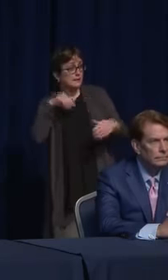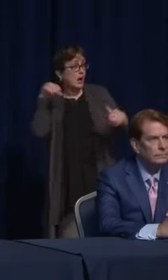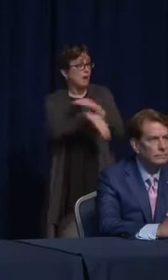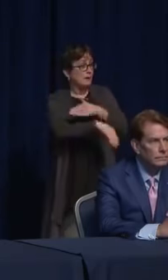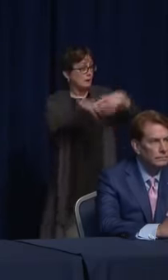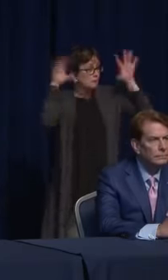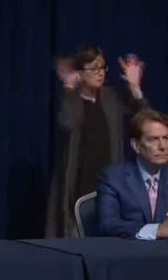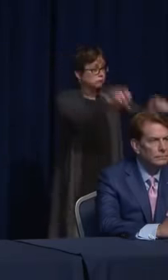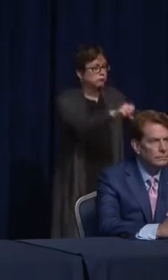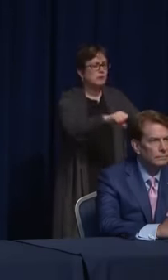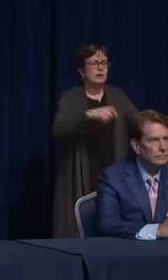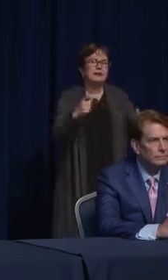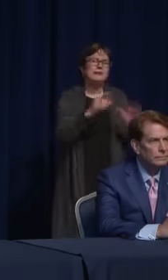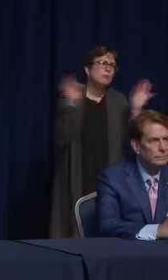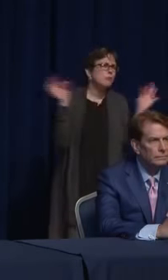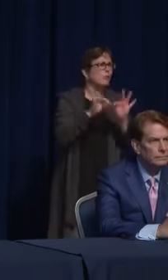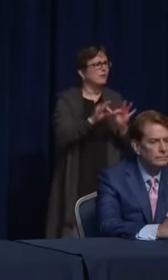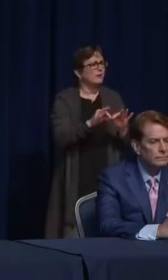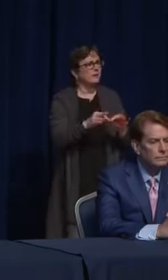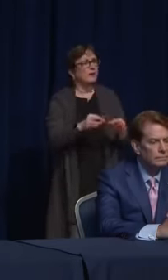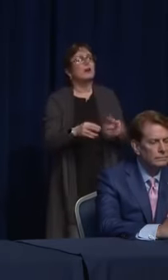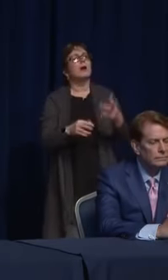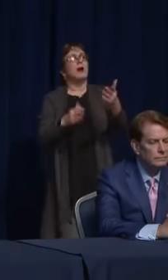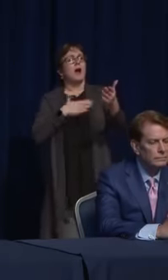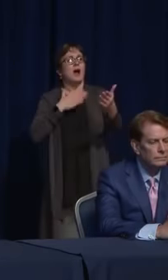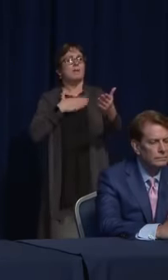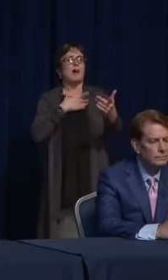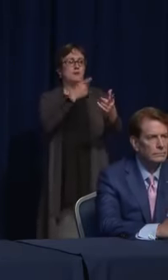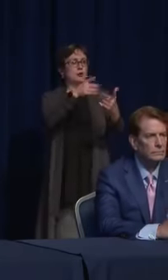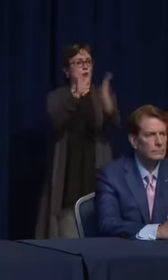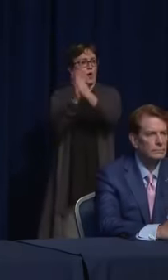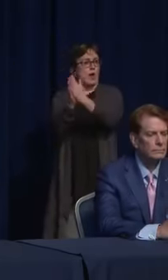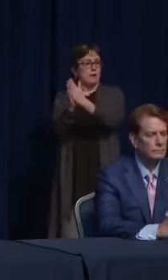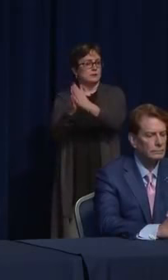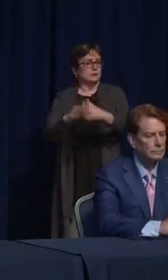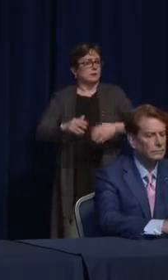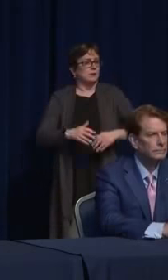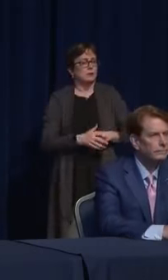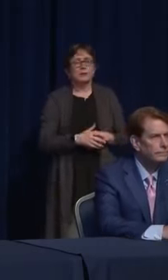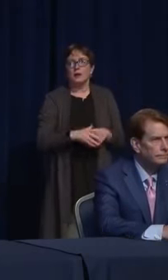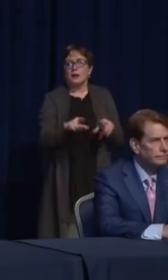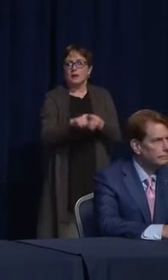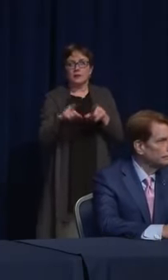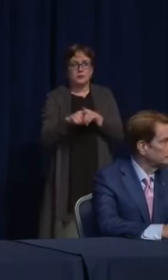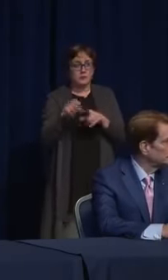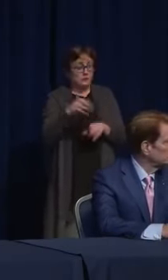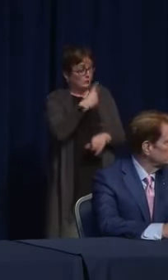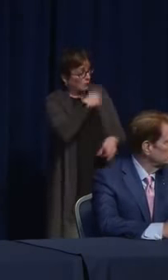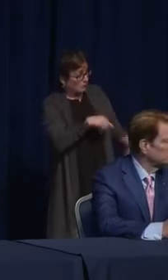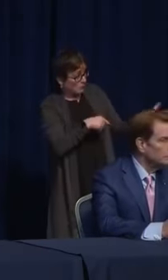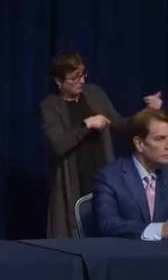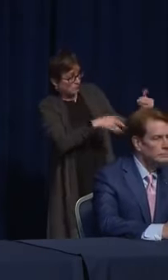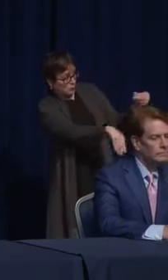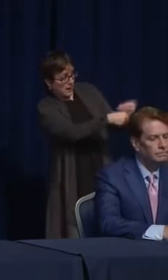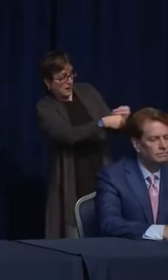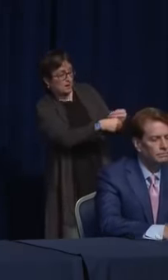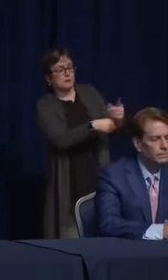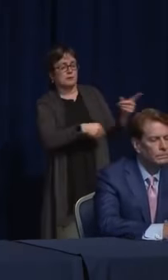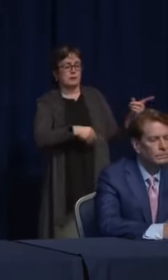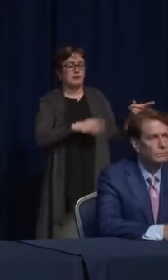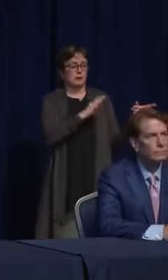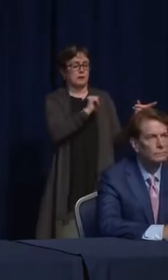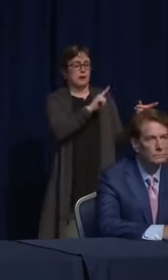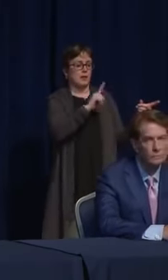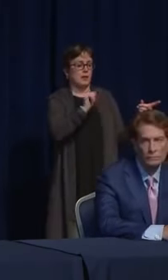in this crucial message here. I'm glad you asked it. I'll give you my perspective, and Pat, I'd like you to come in behind me if you don't mind. First of